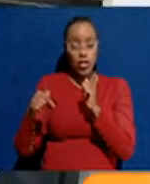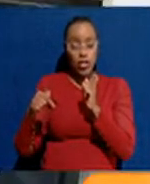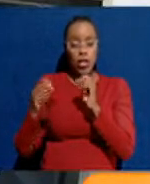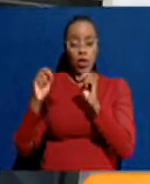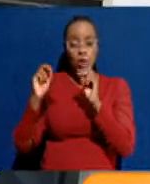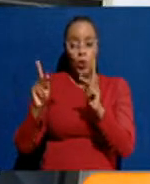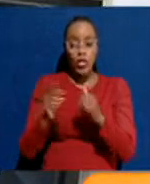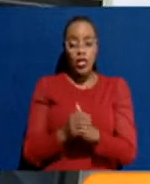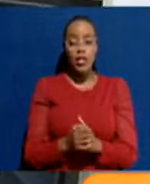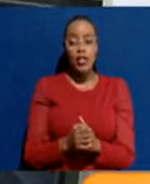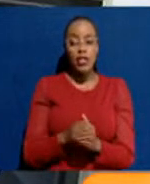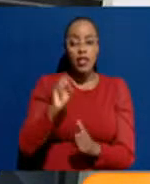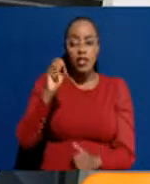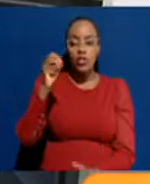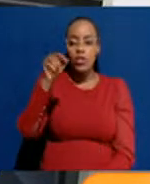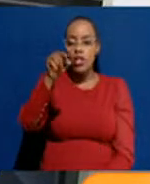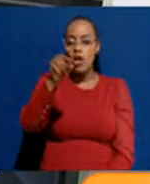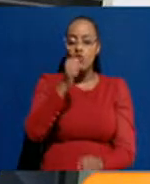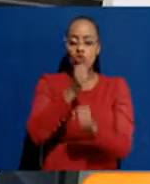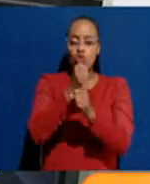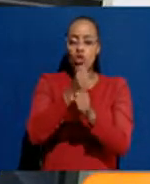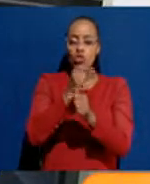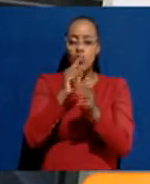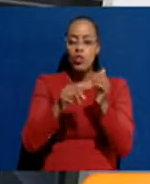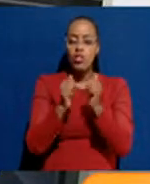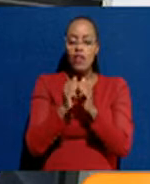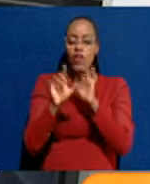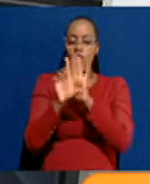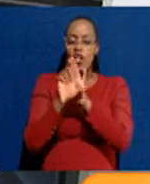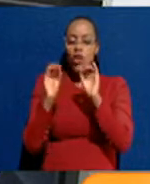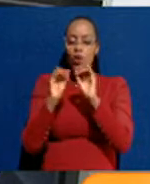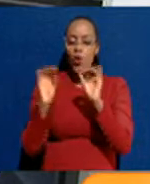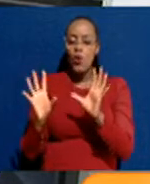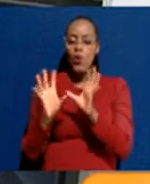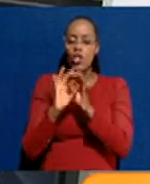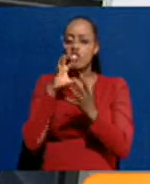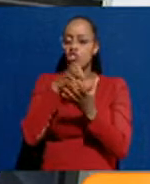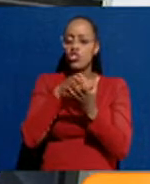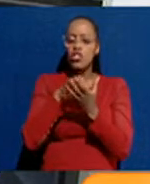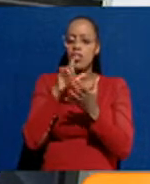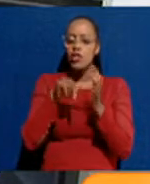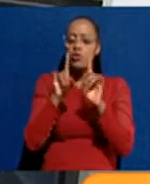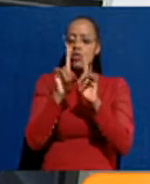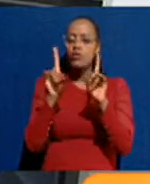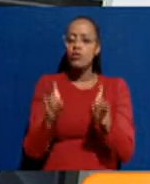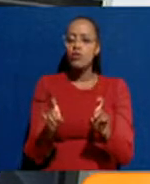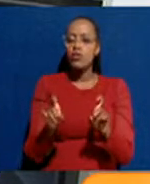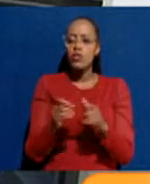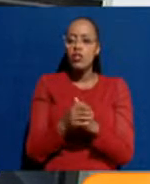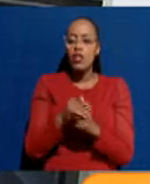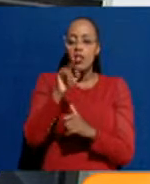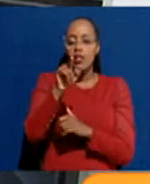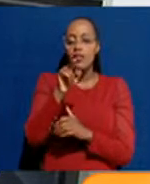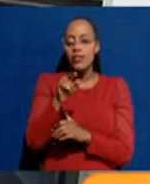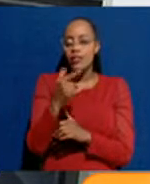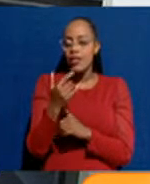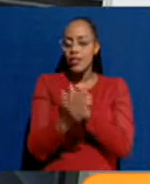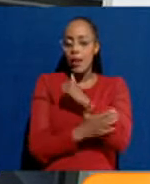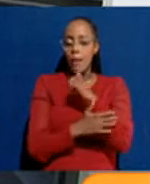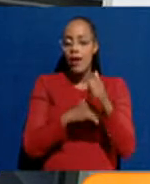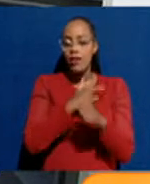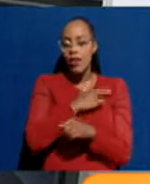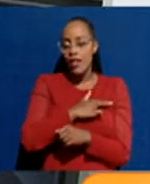Okay. So what are you doing with illegal connections? What is the status now? That is a very unfortunate